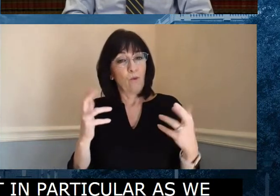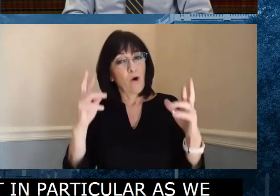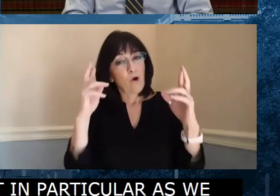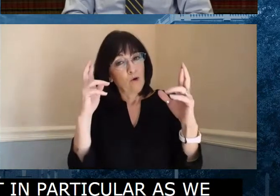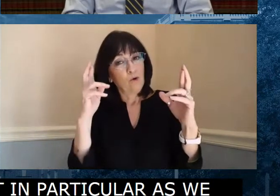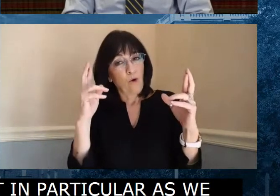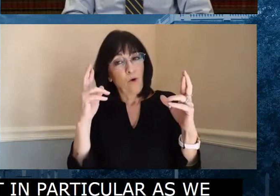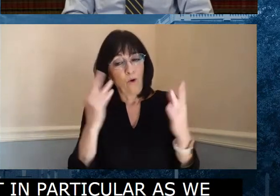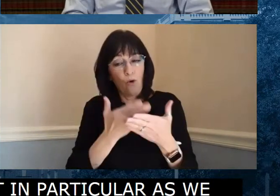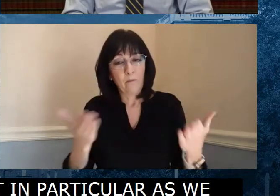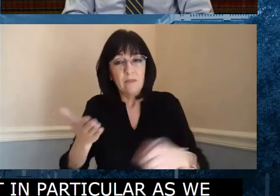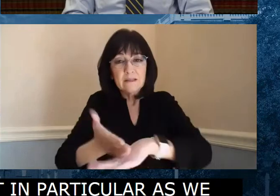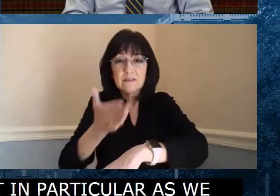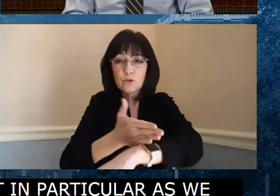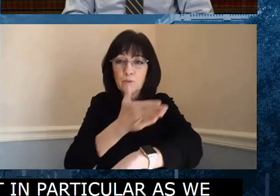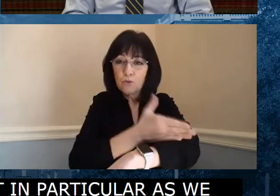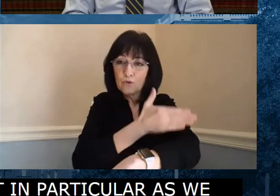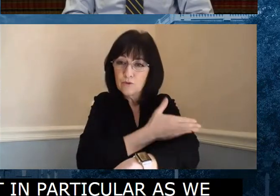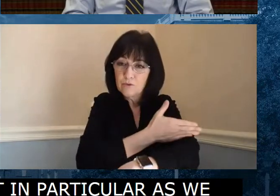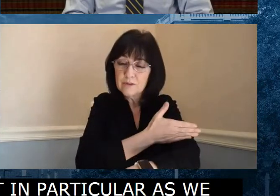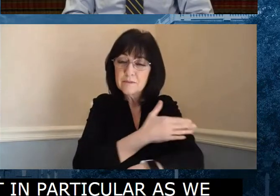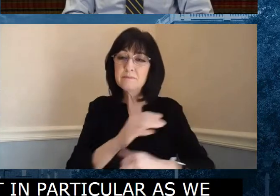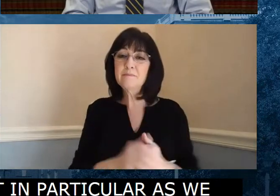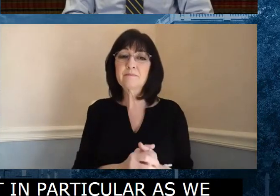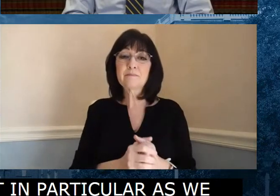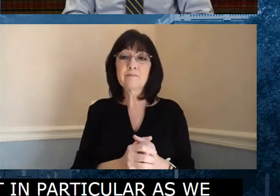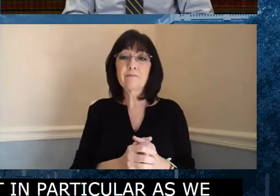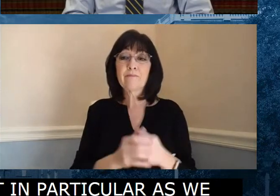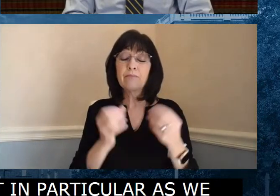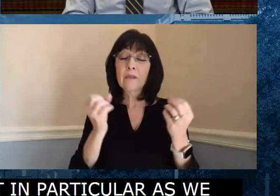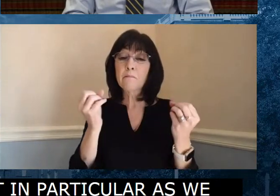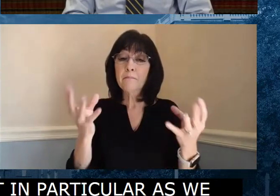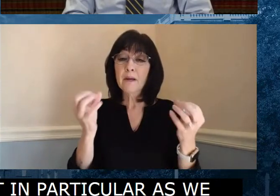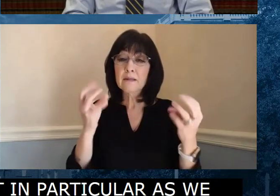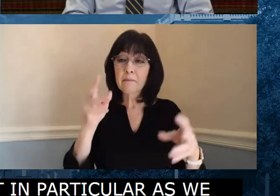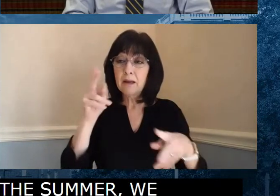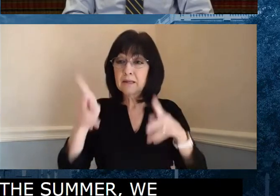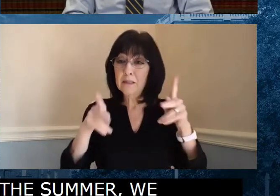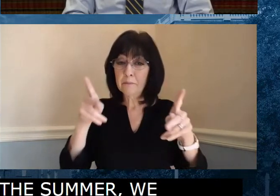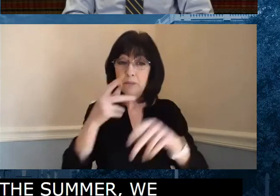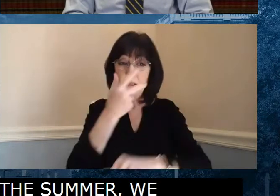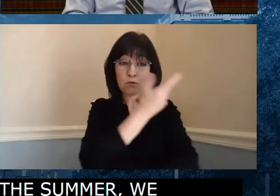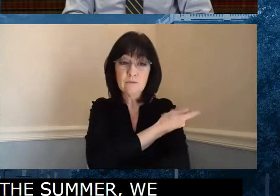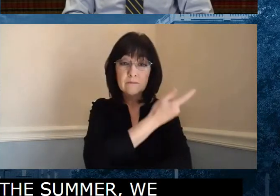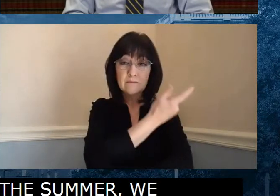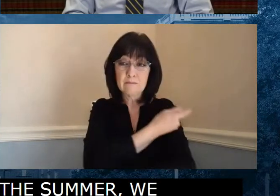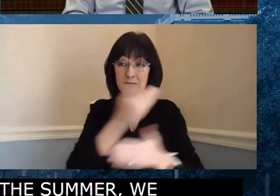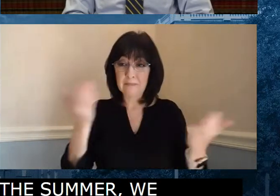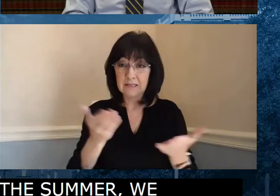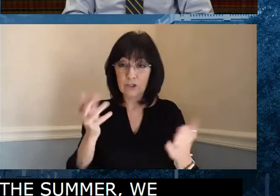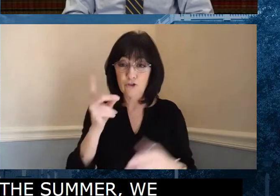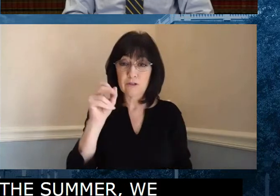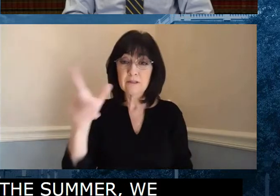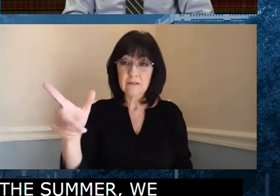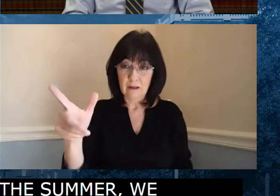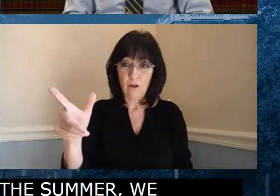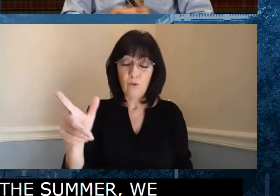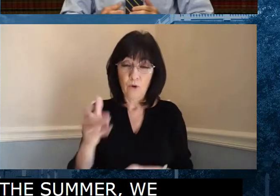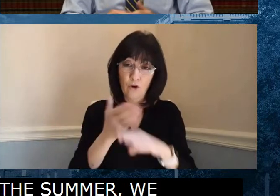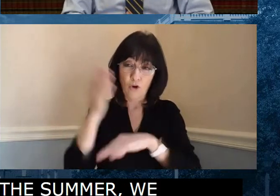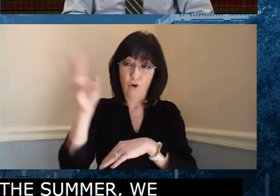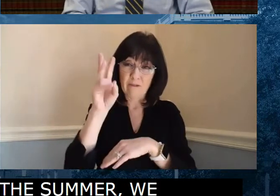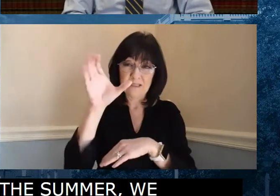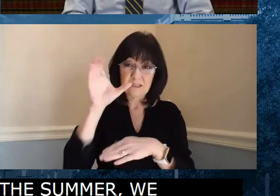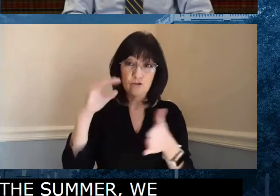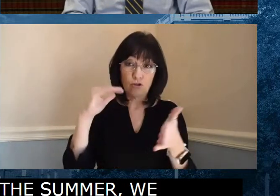good progress on vaccinating Delawareans, well over 600,000 vaccines administered so far. We'll